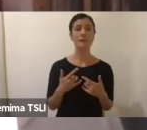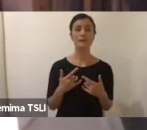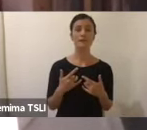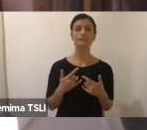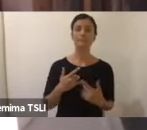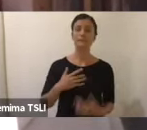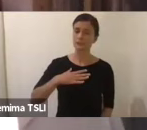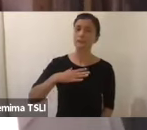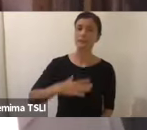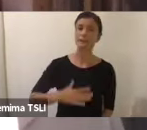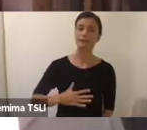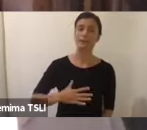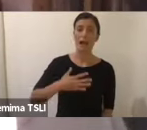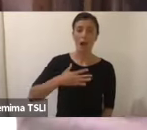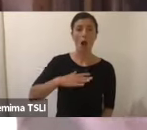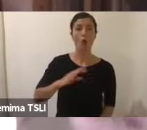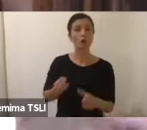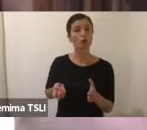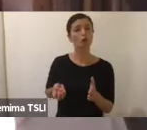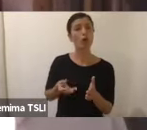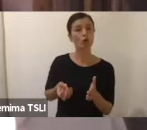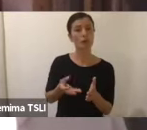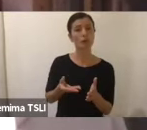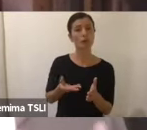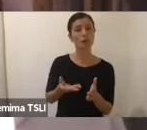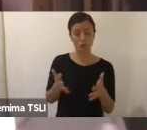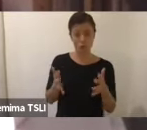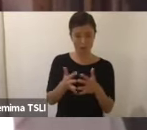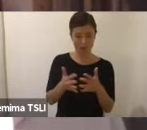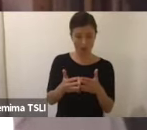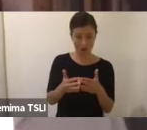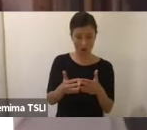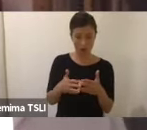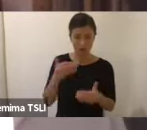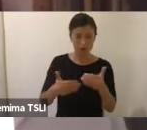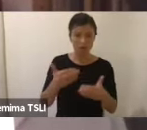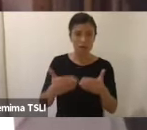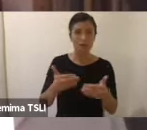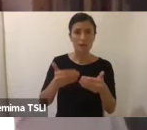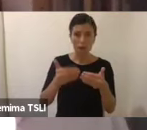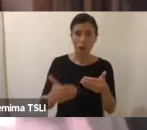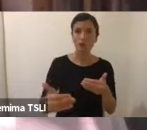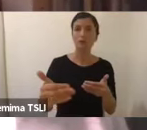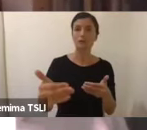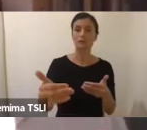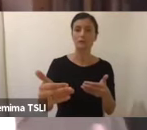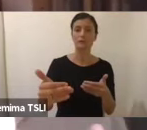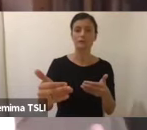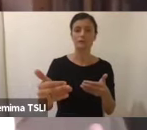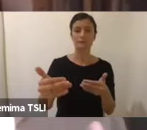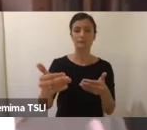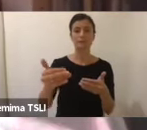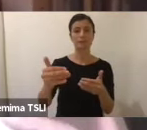us beyond it um and i recognize that the whole of society is is affected by racism it's not just